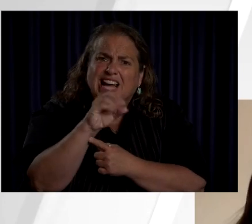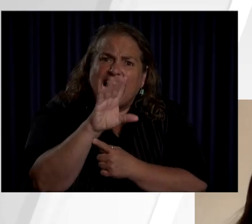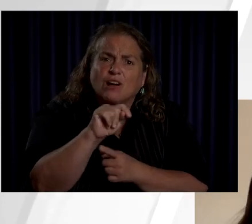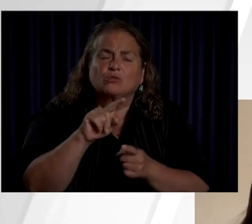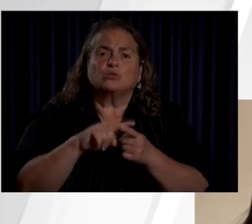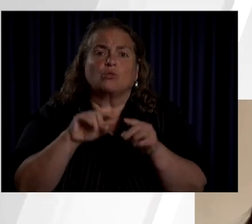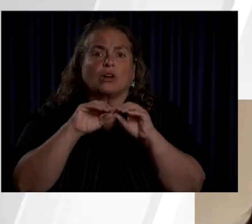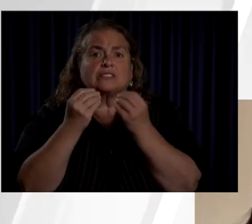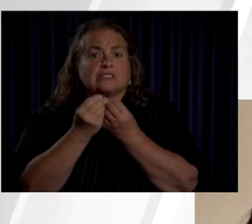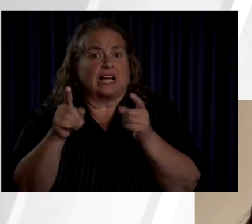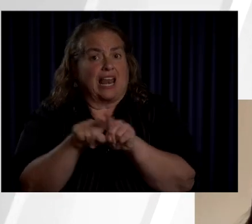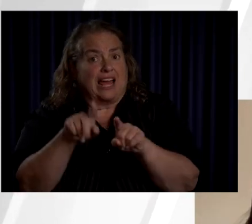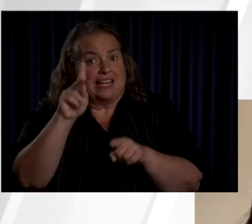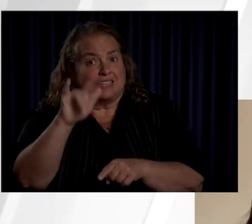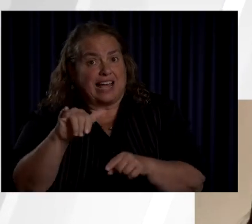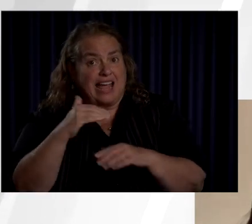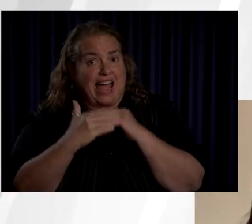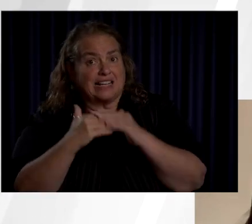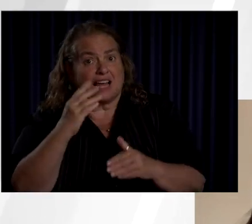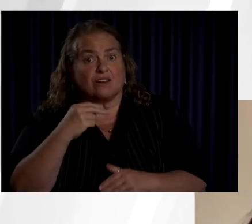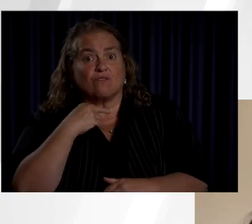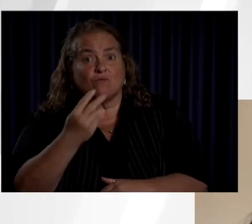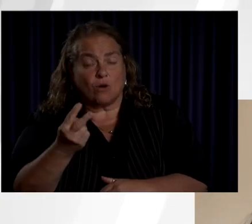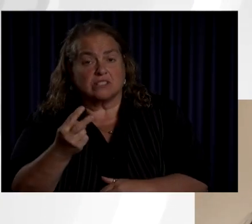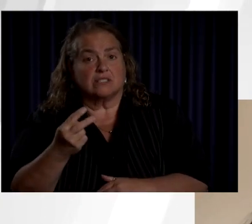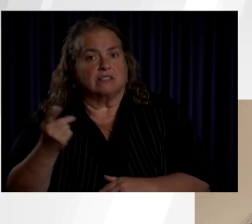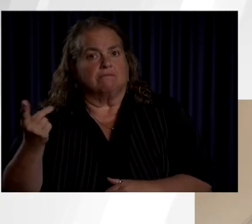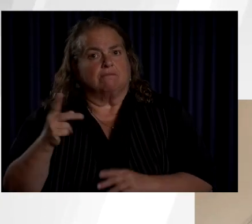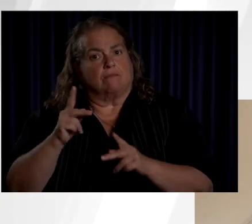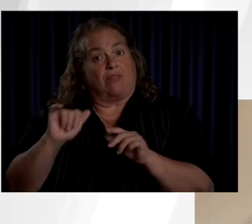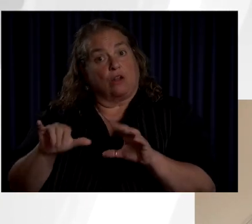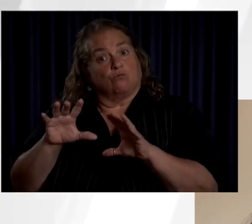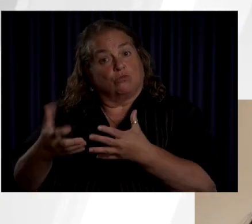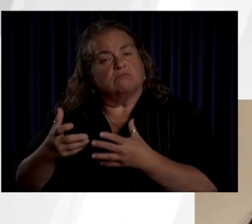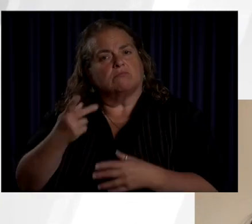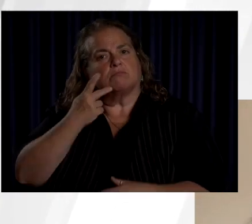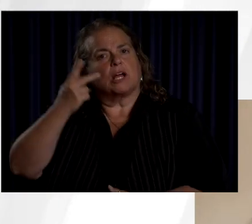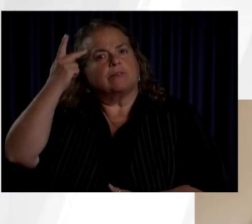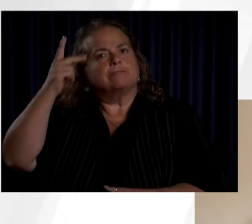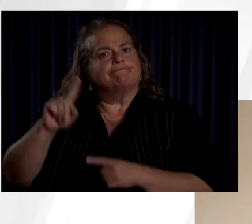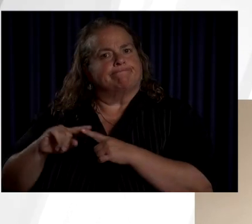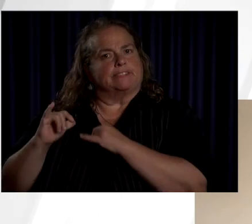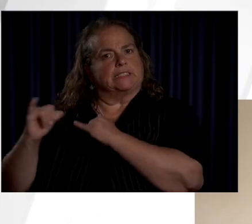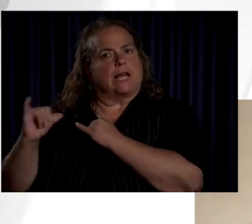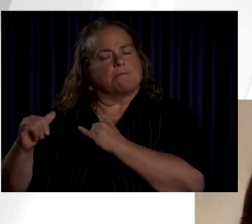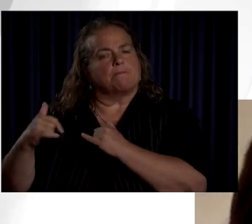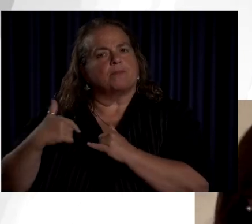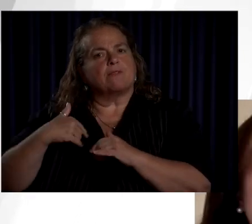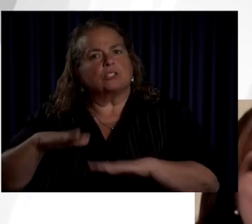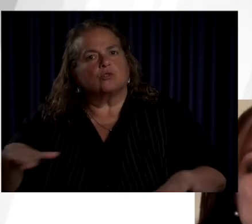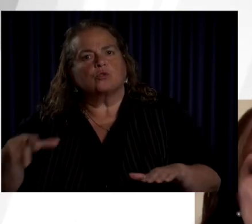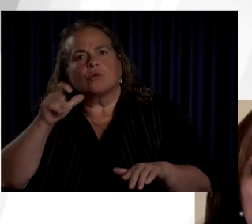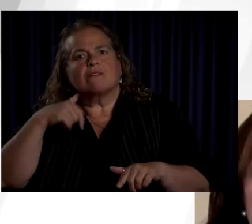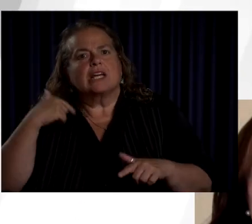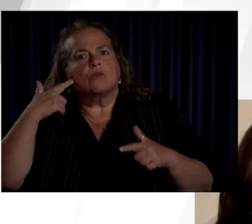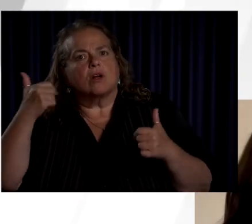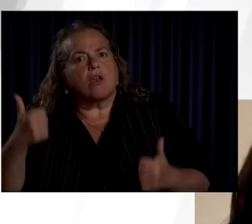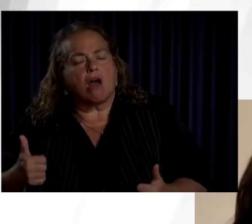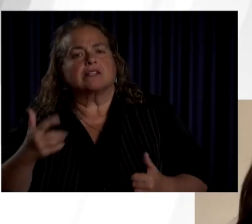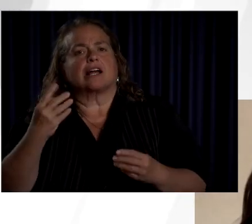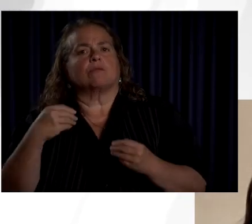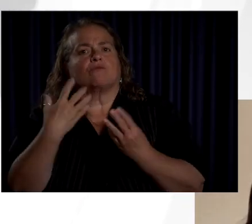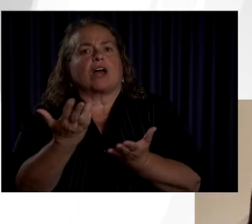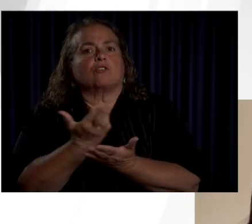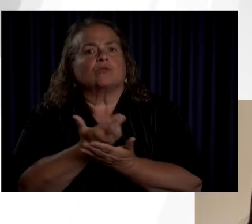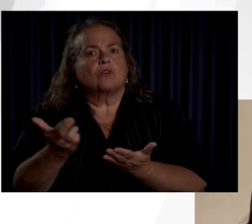to organizations like Kentucky Hands and Voices. They're made up of parents like me and families like us, and they are also providing resources